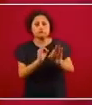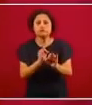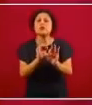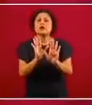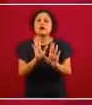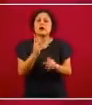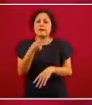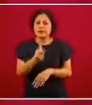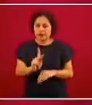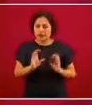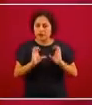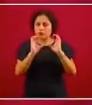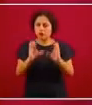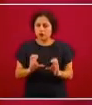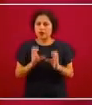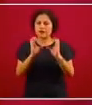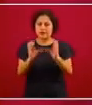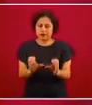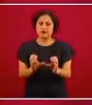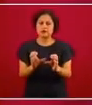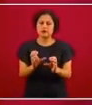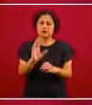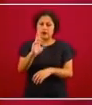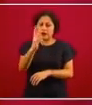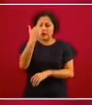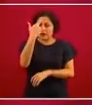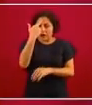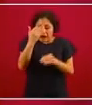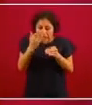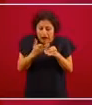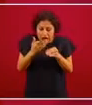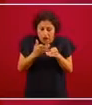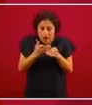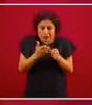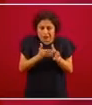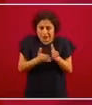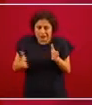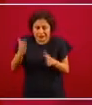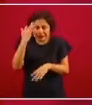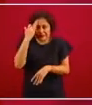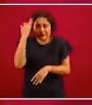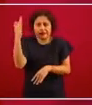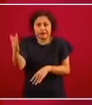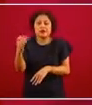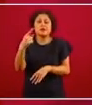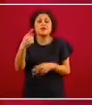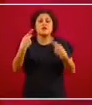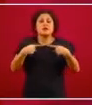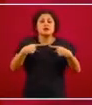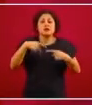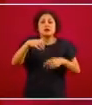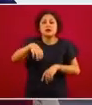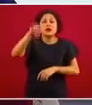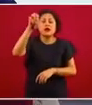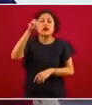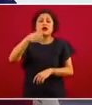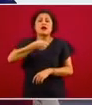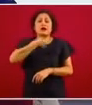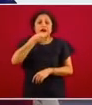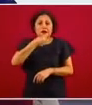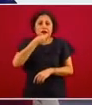with them over the phone. Talk to them through the internet. Ask them if they need anything,